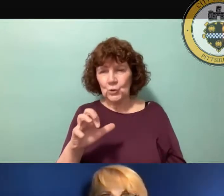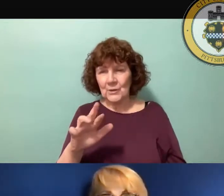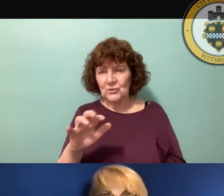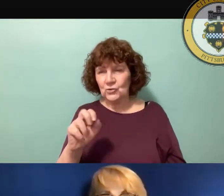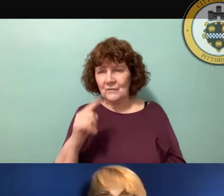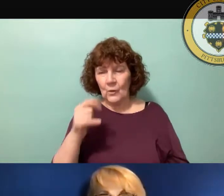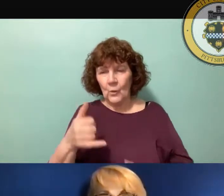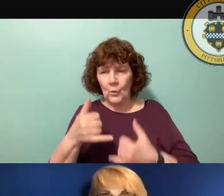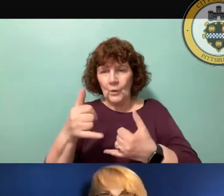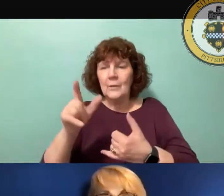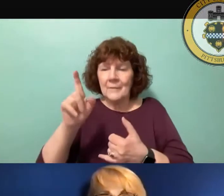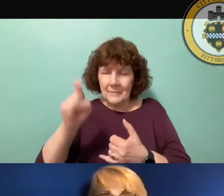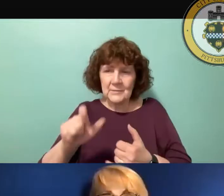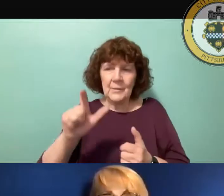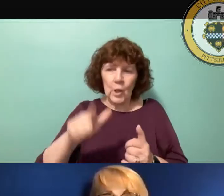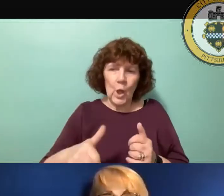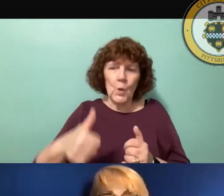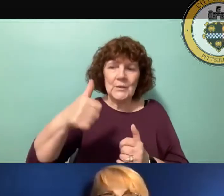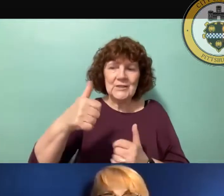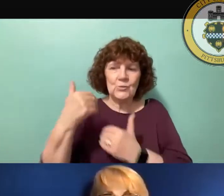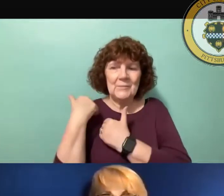responsible bidder.